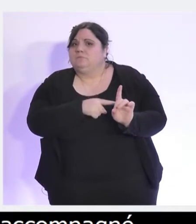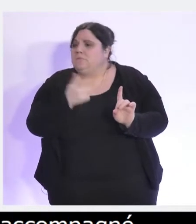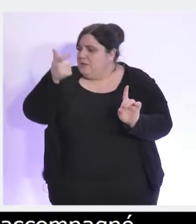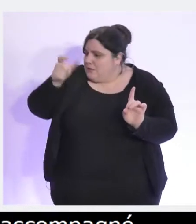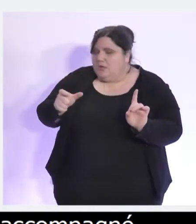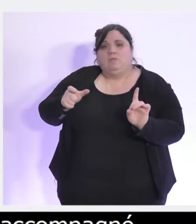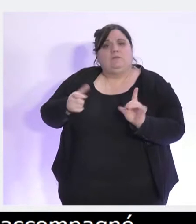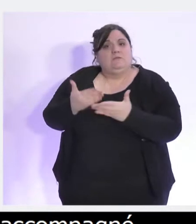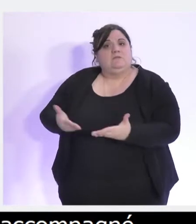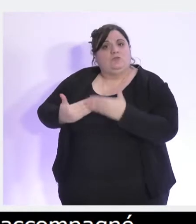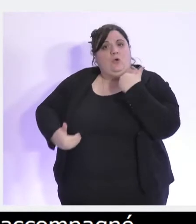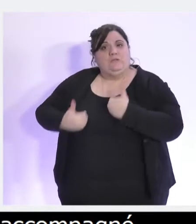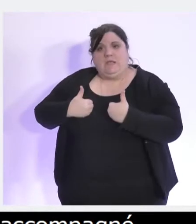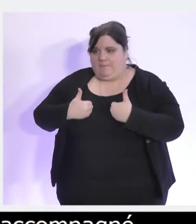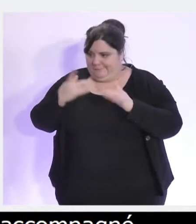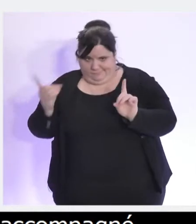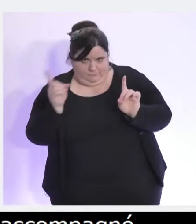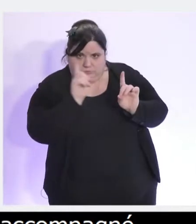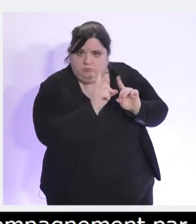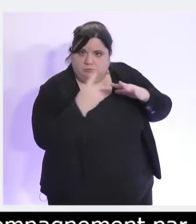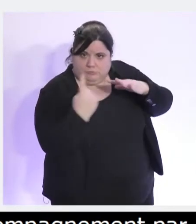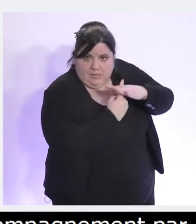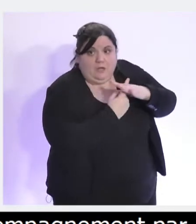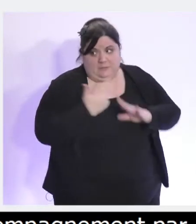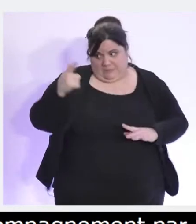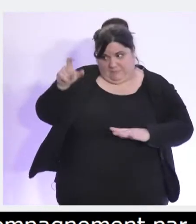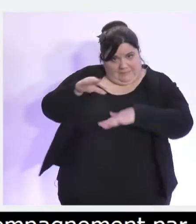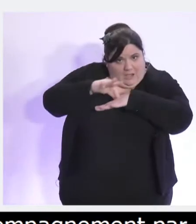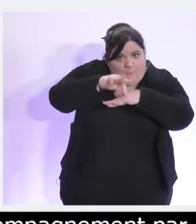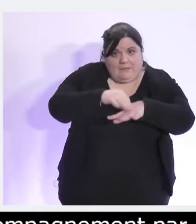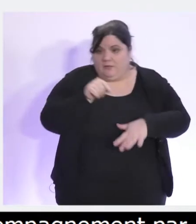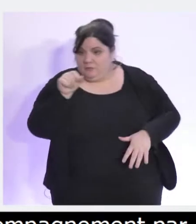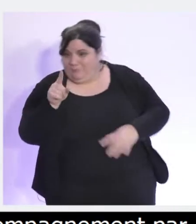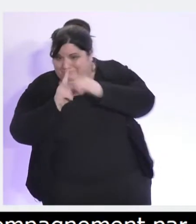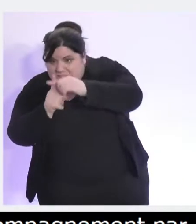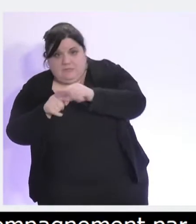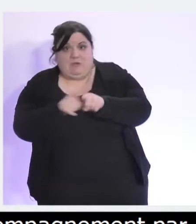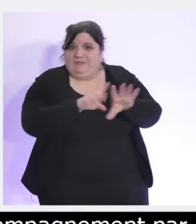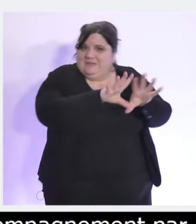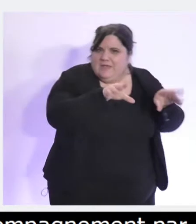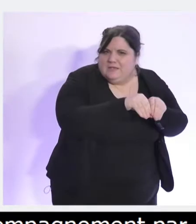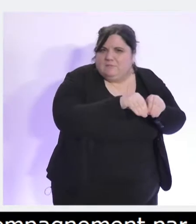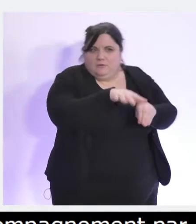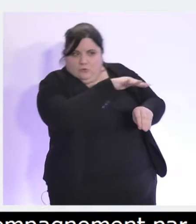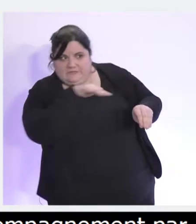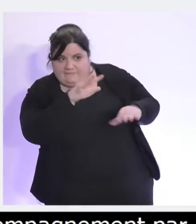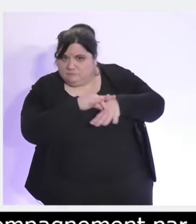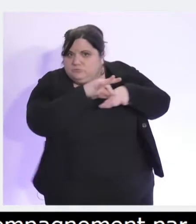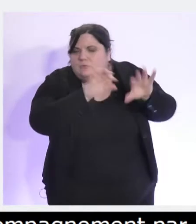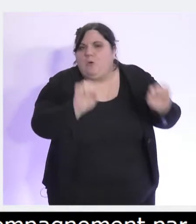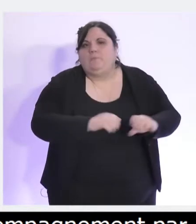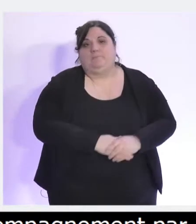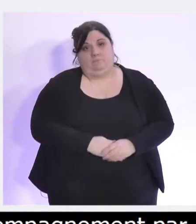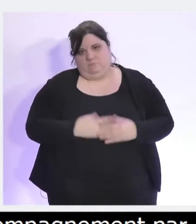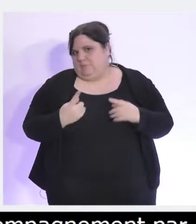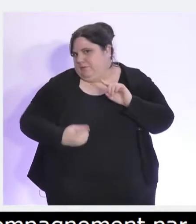is taken on has a coach with them. So this is how they can get into a job and how they can progress and how they can stay in the job. Also,